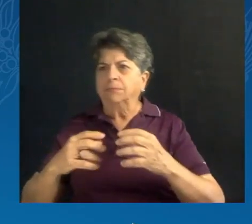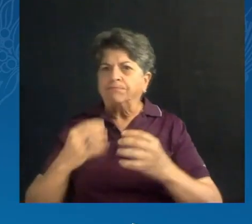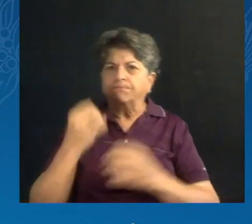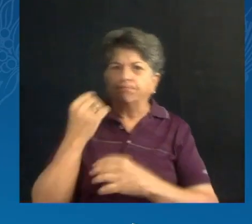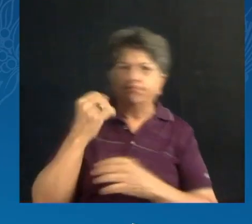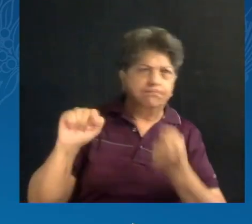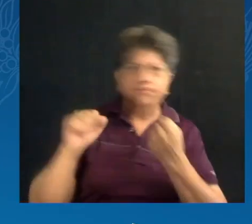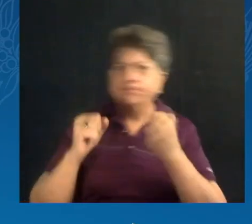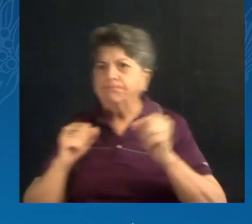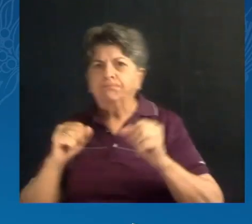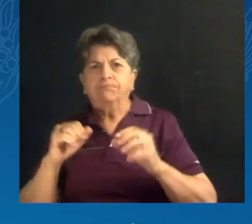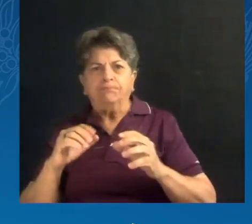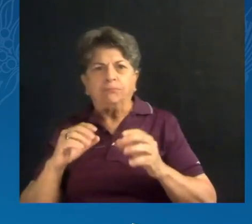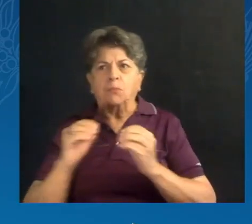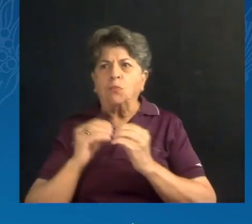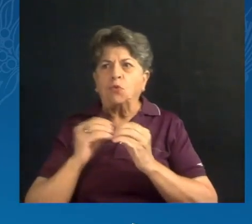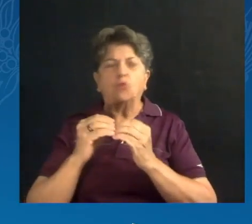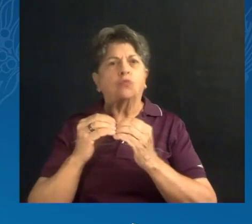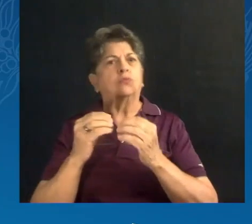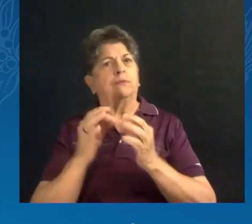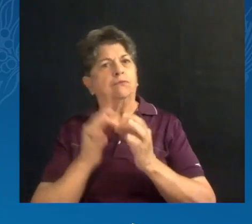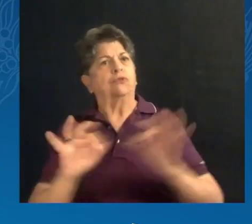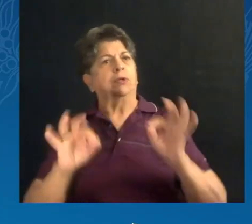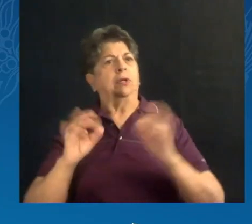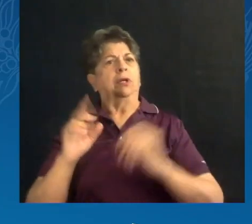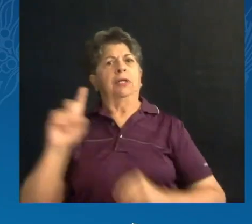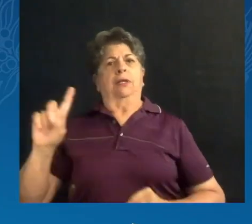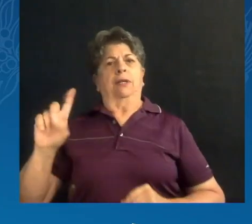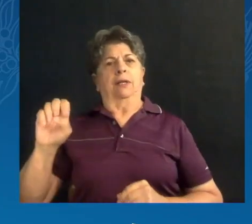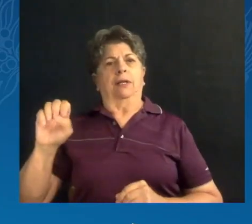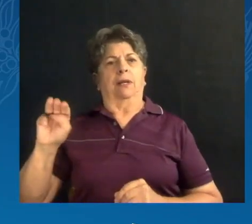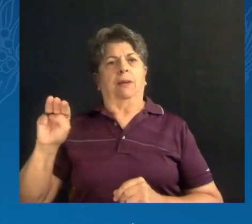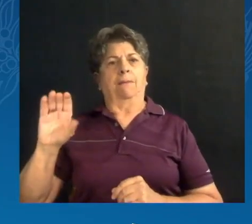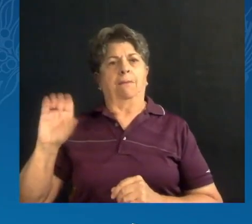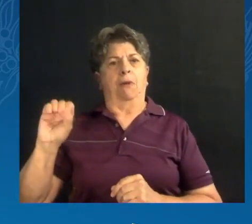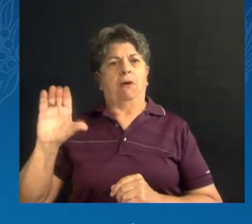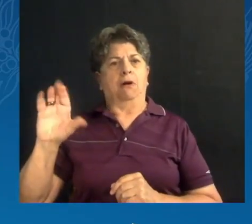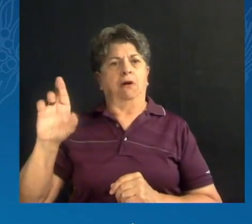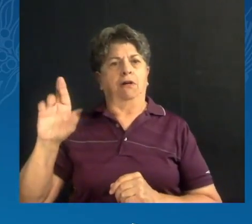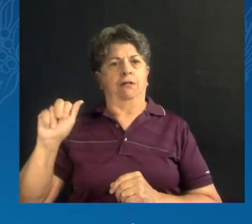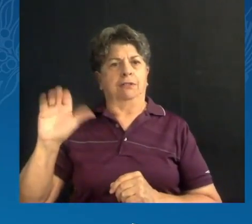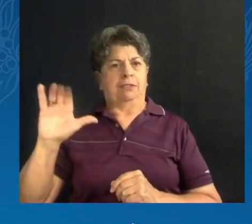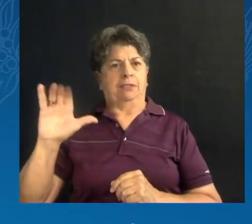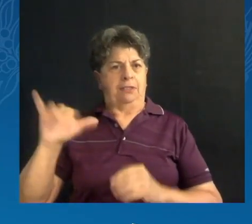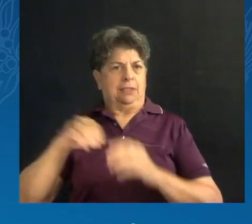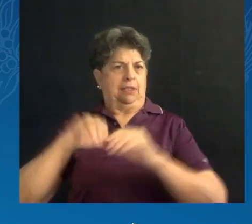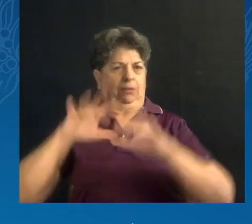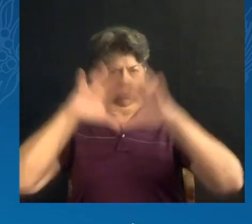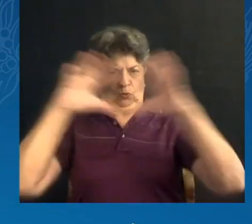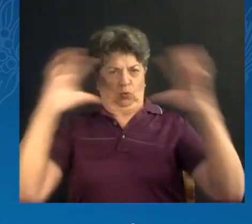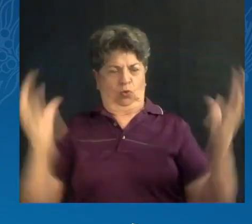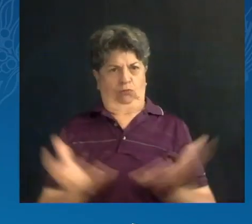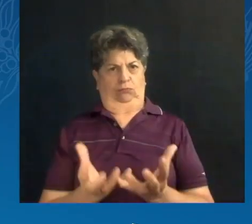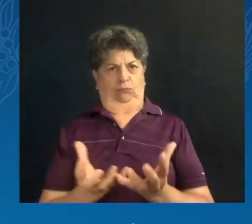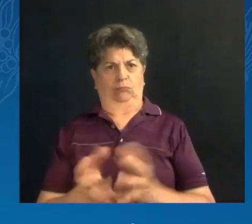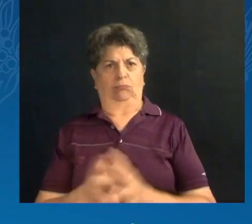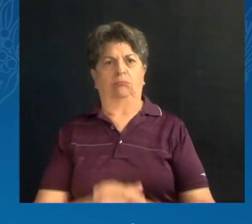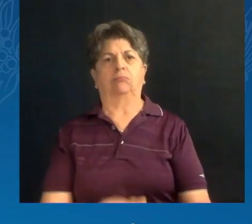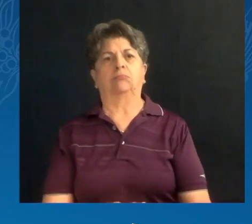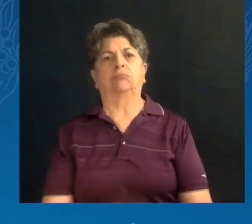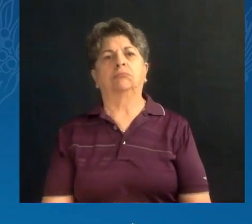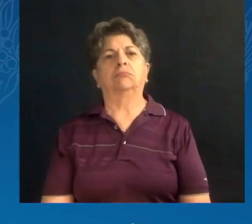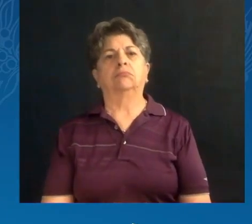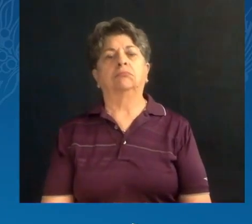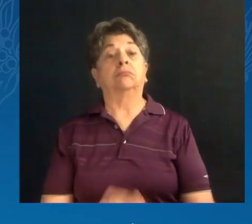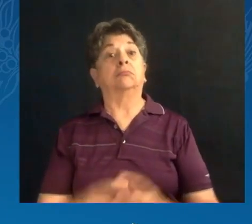international rules-based order. Today, I am pleased to announce that the next steps in our work together will be about